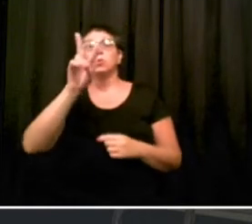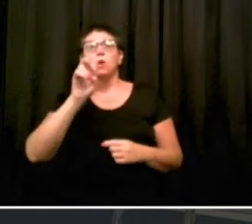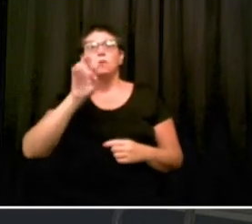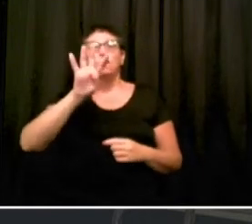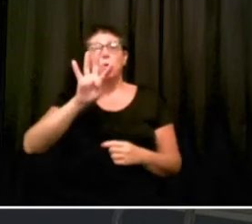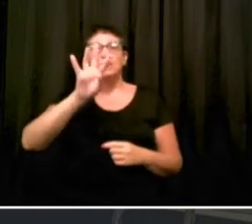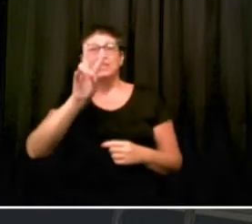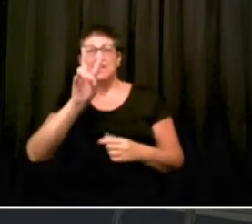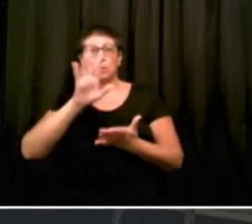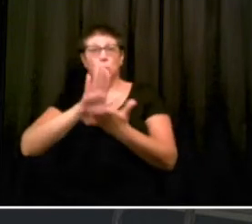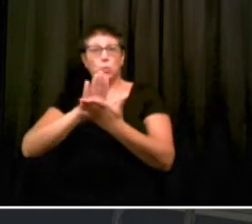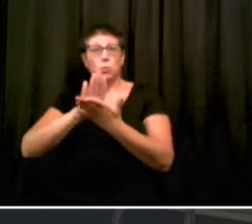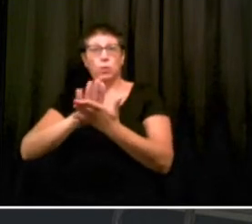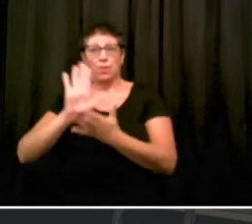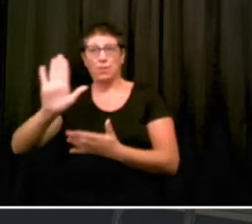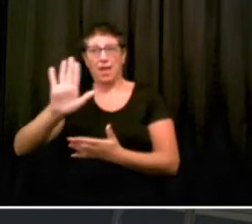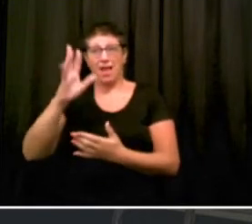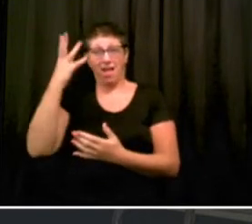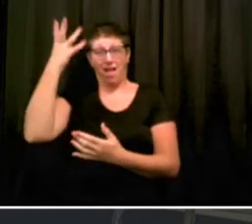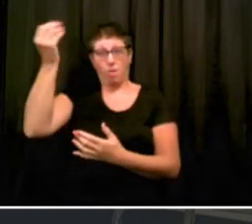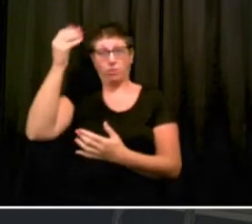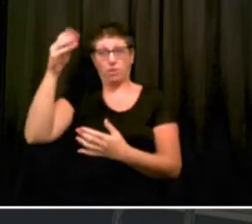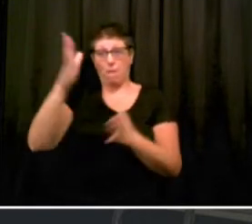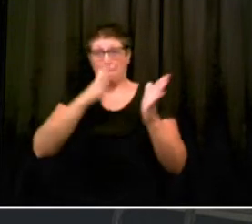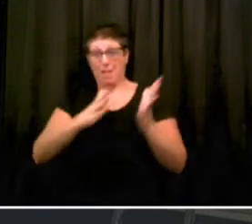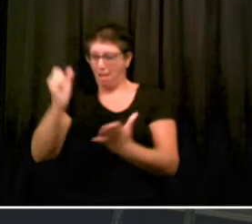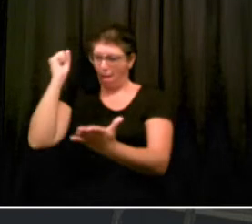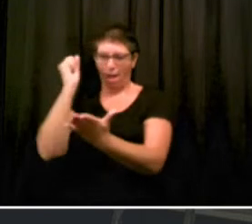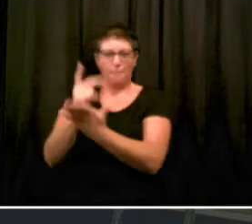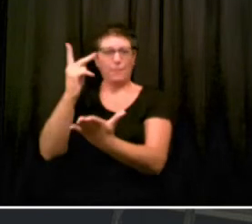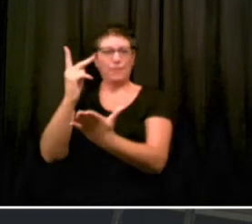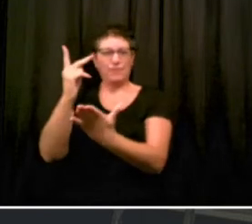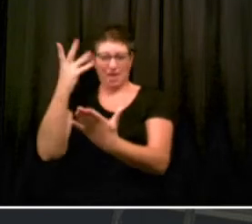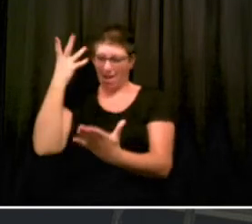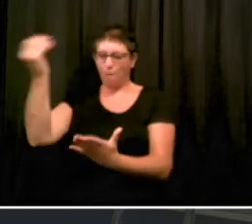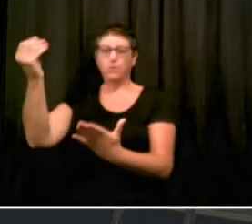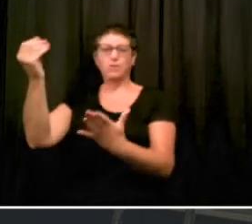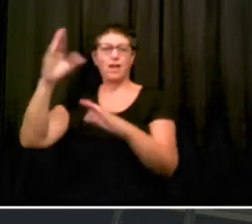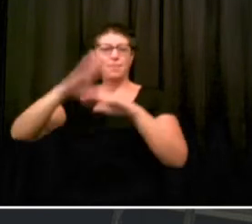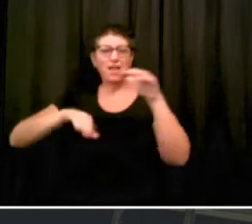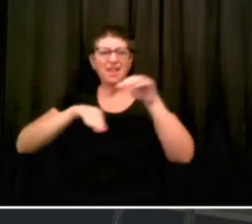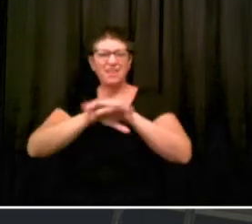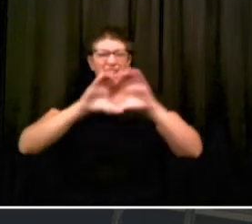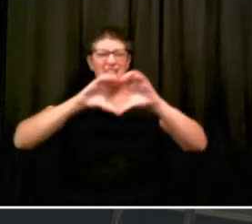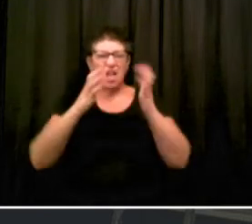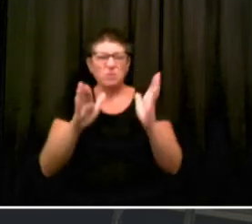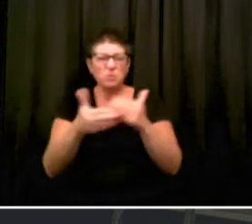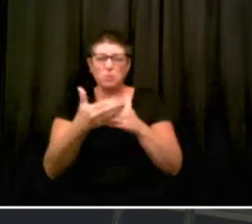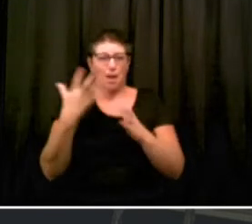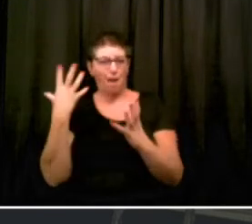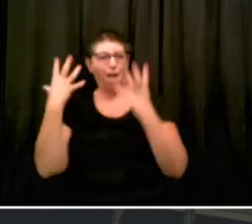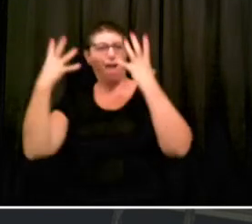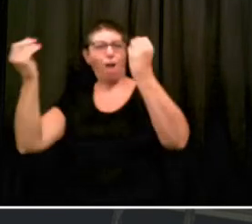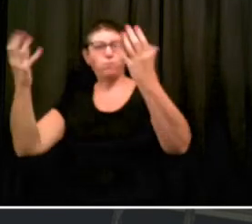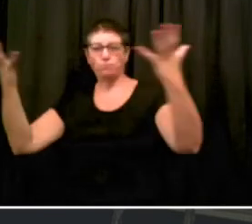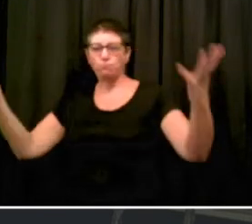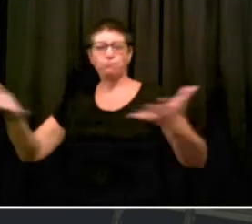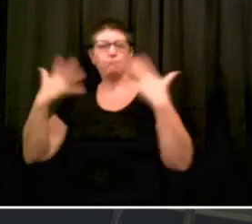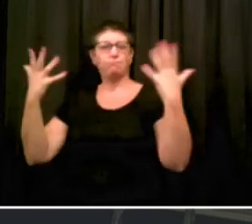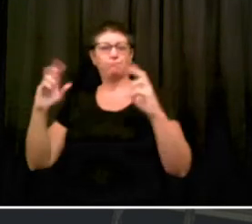another ongoing effort, it started in the spring, but it will continue, is to make sure that all children who